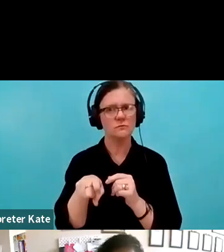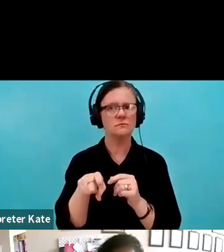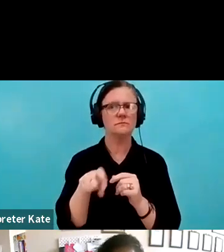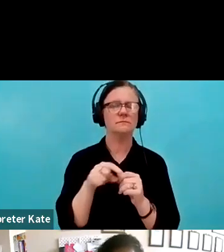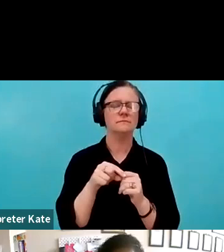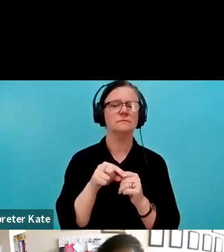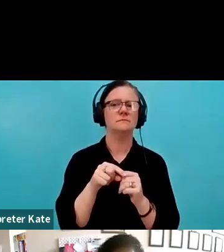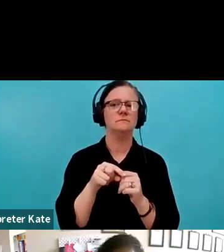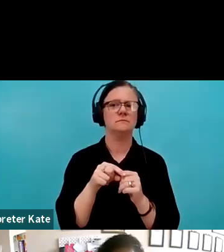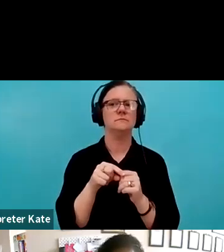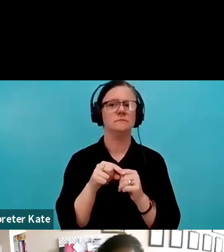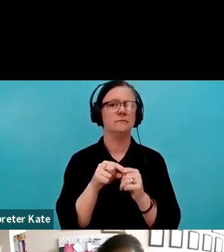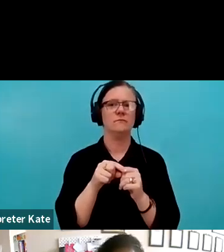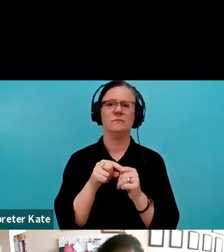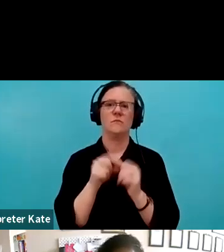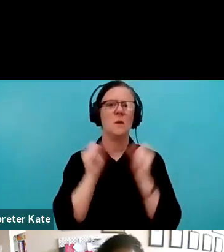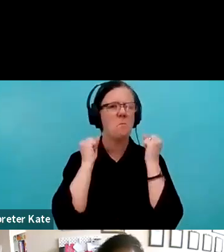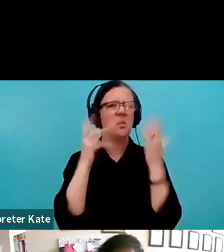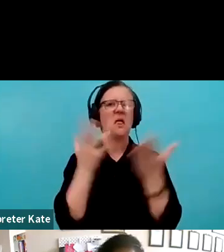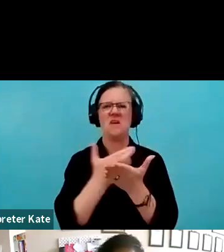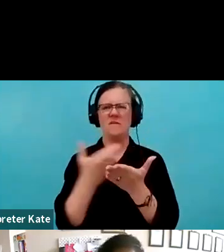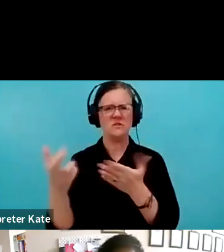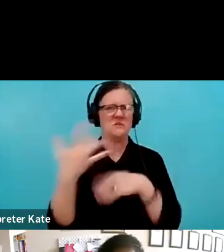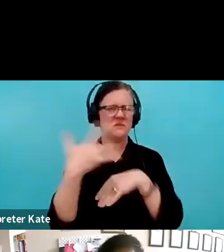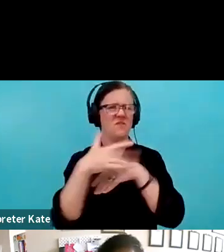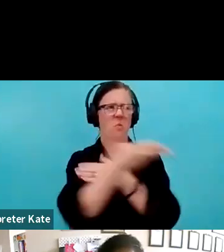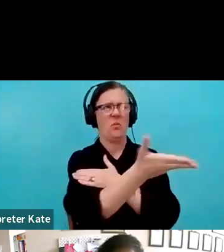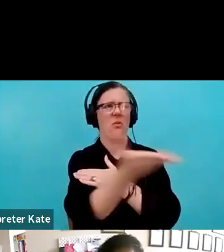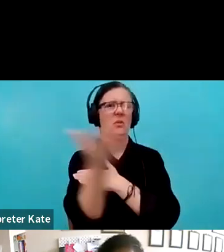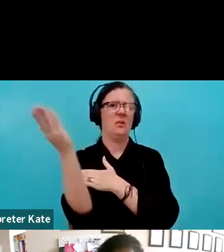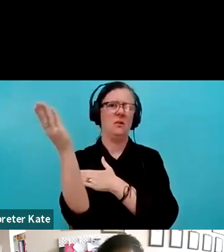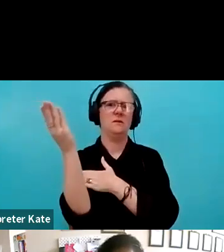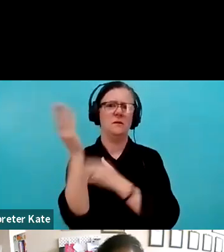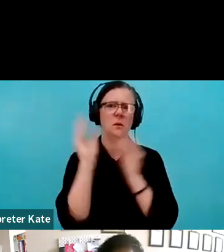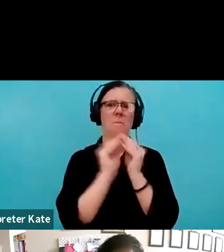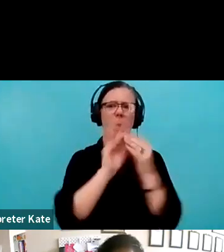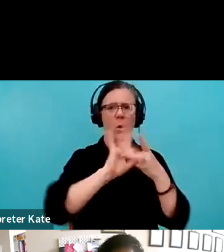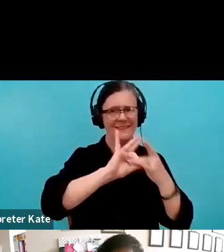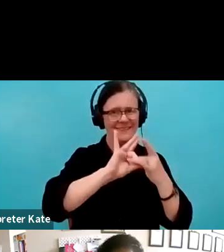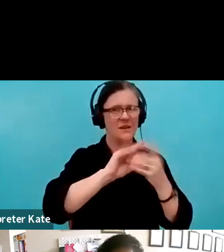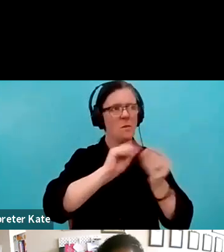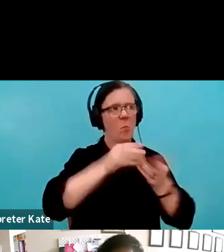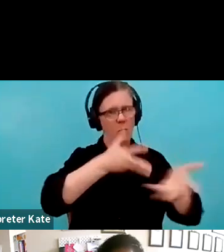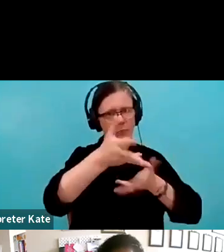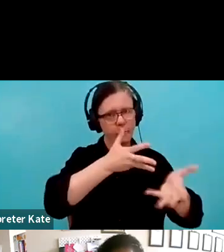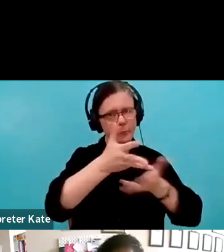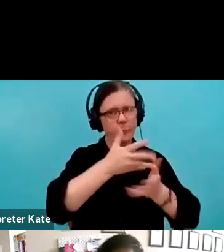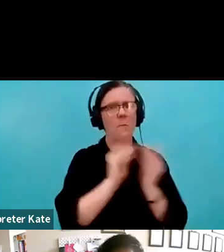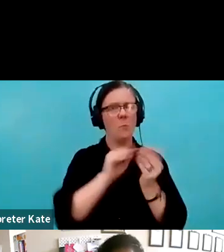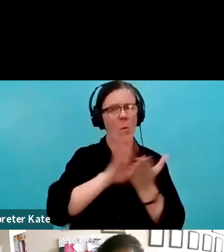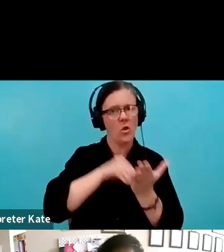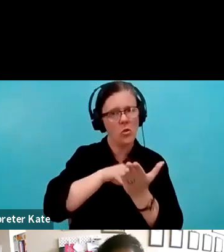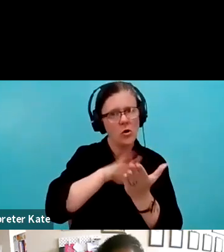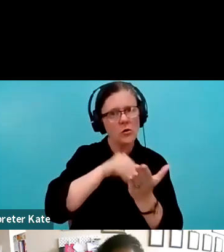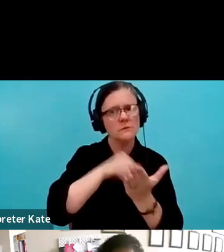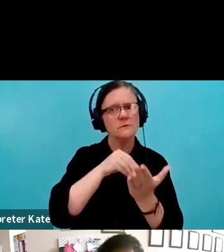And that there are plenty of resources out there for people to get more connected and to learn